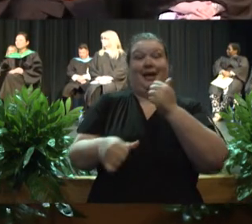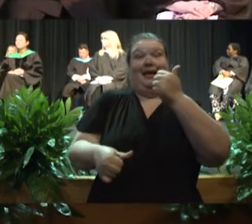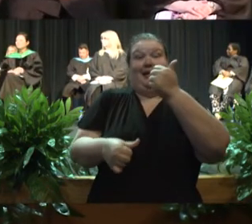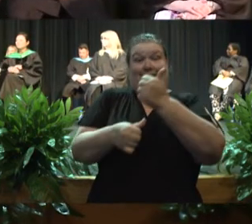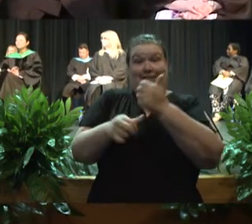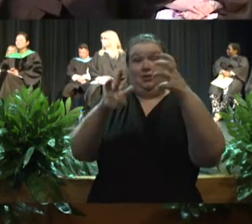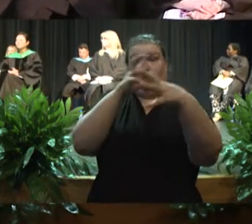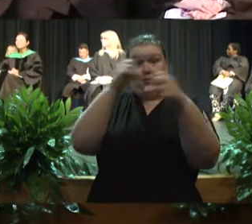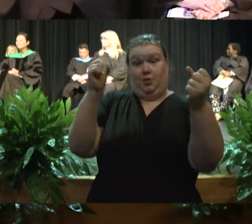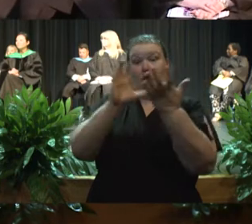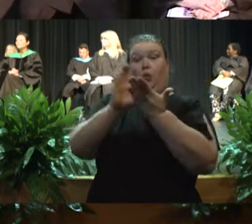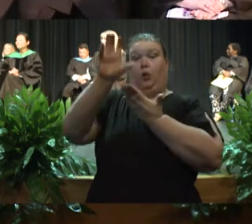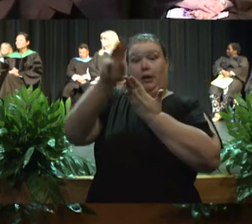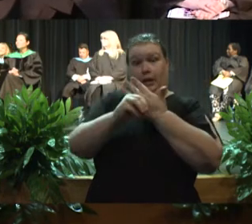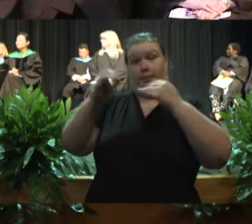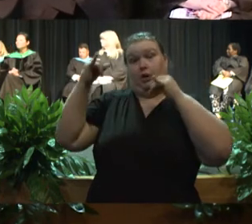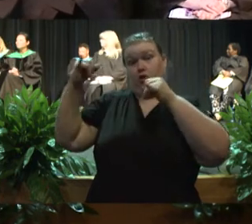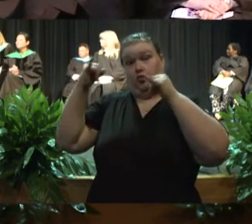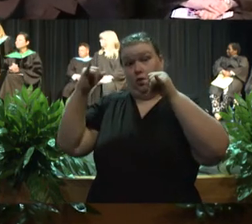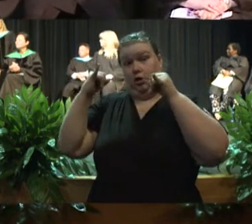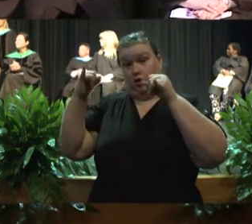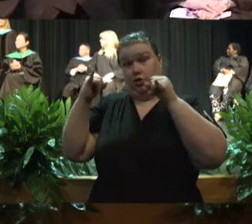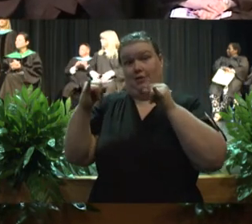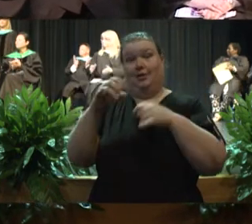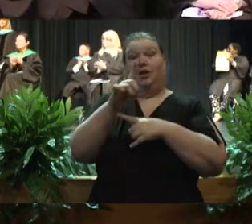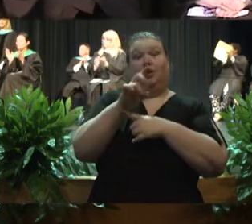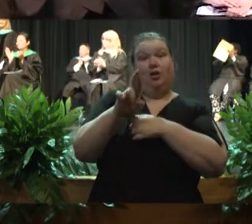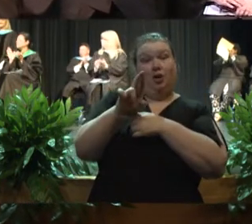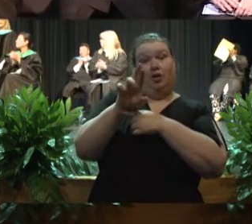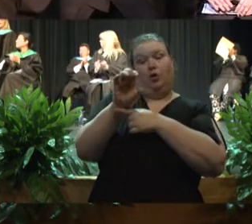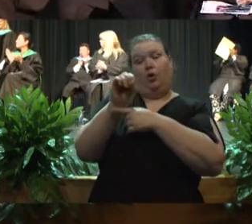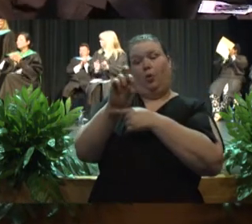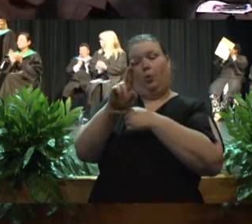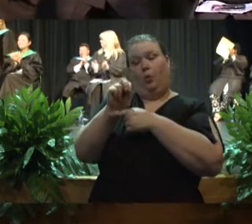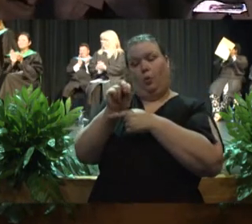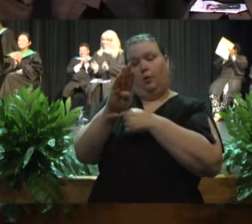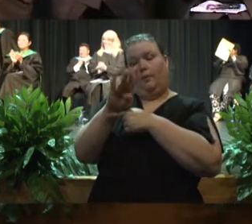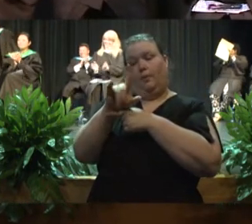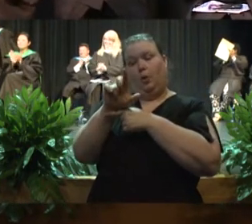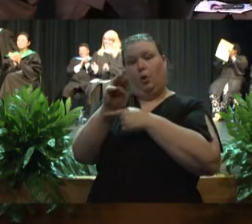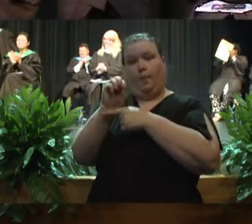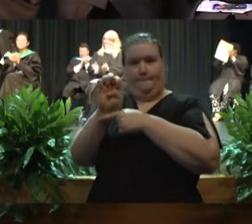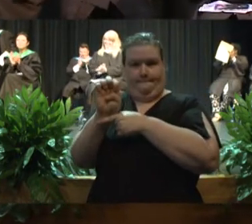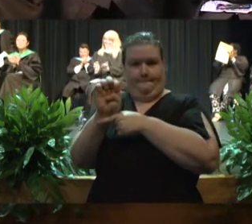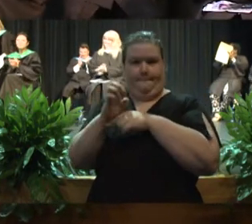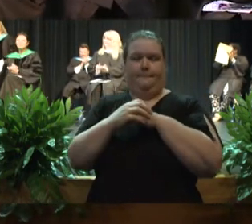Assistant Superintendent of Curriculum and Instruction Dr. Dina Kornblum.